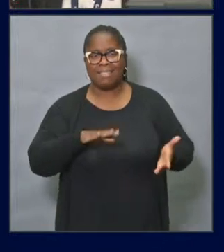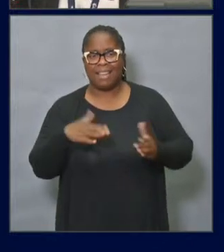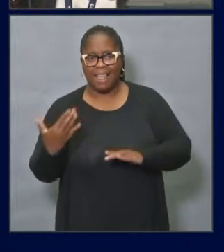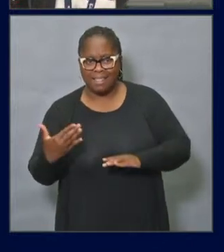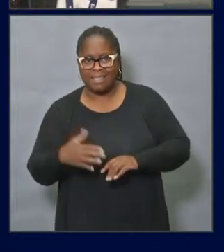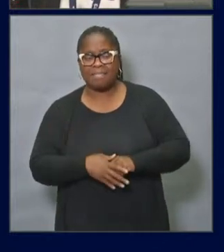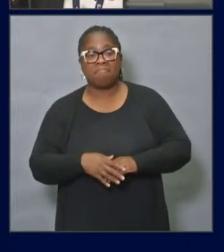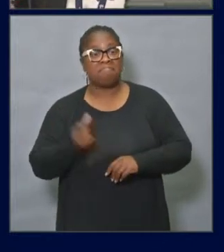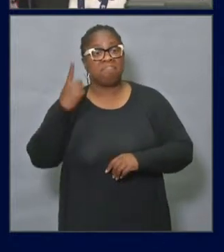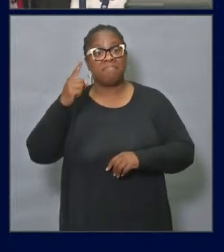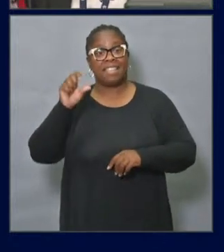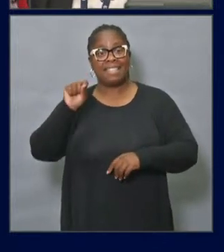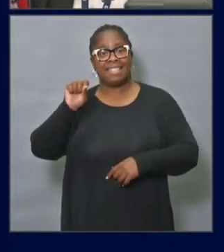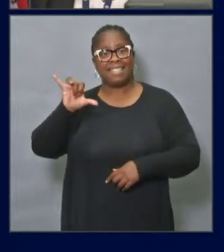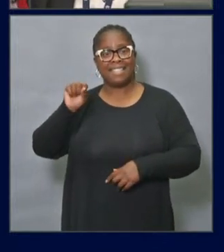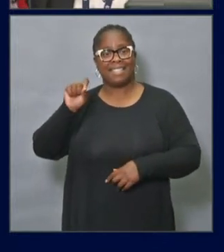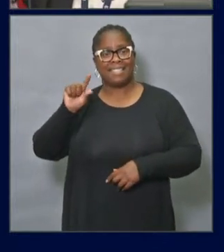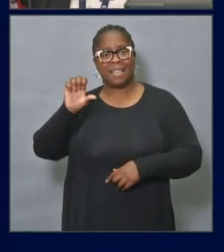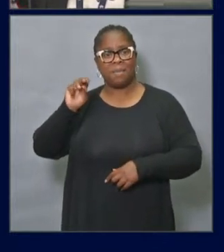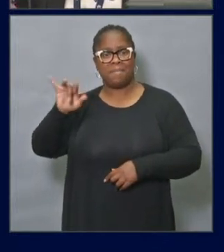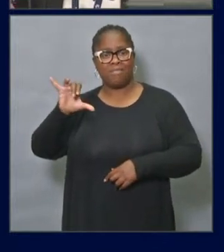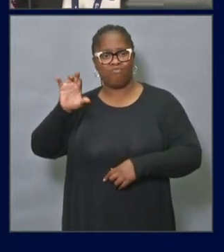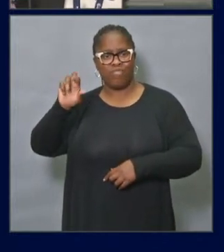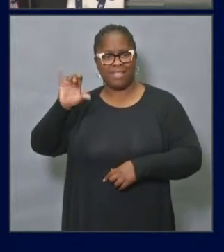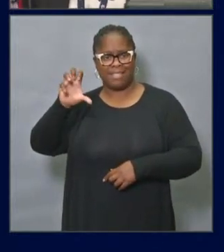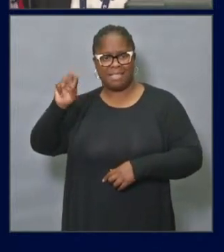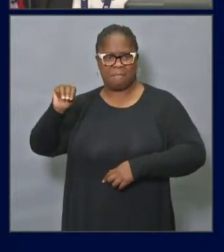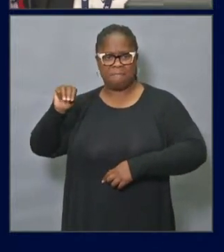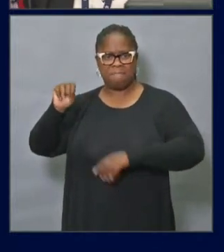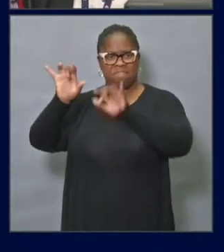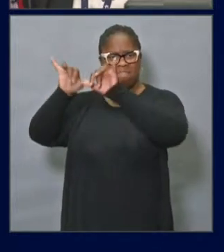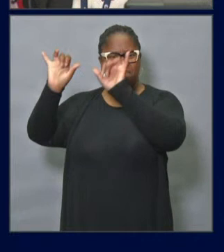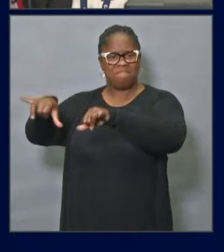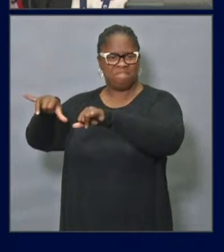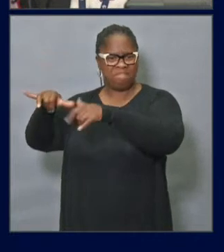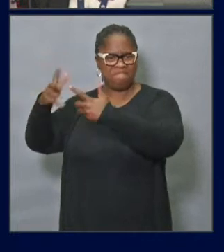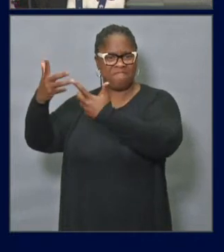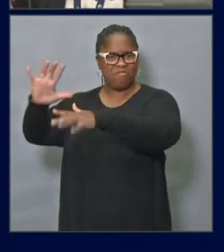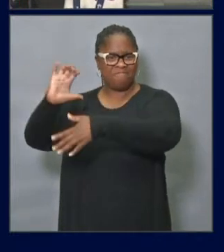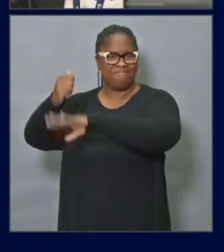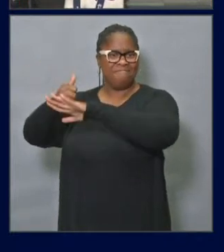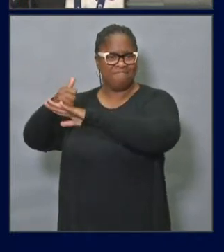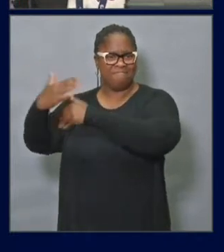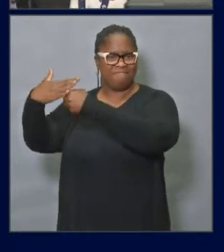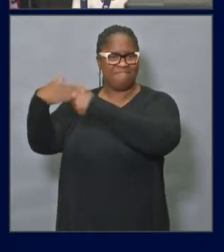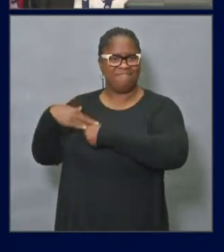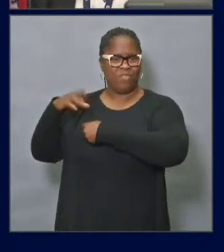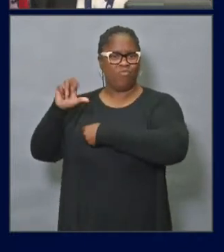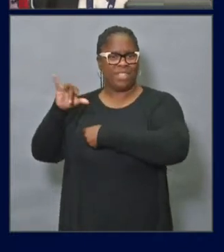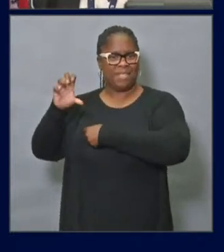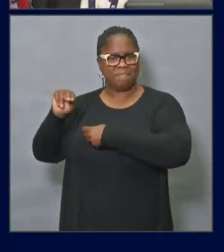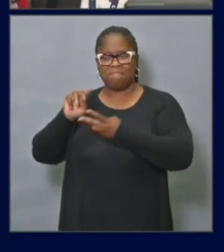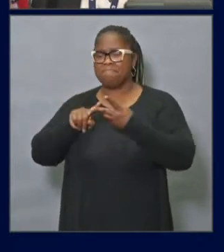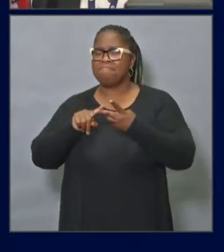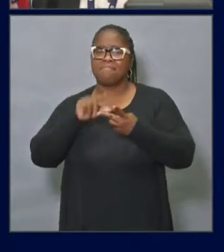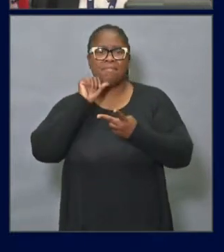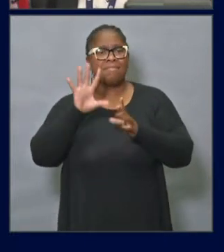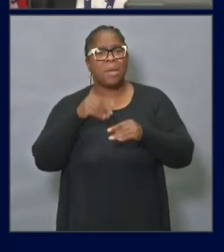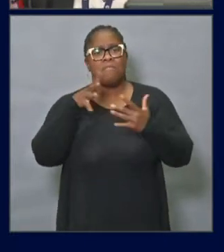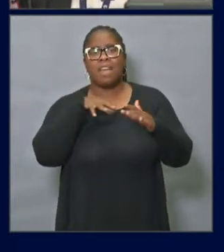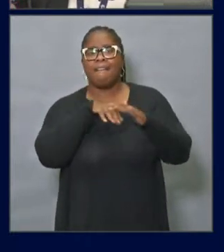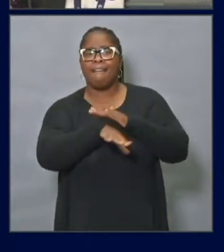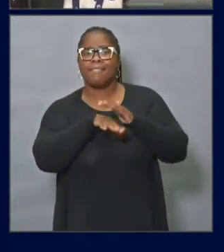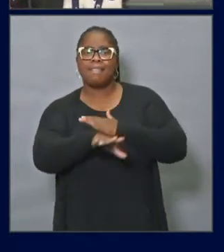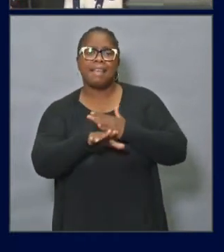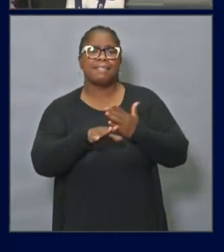effects of systemic racism and discrimination in our country and a lack of access to the resources and opportunities that people all need